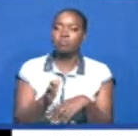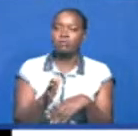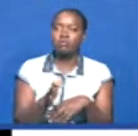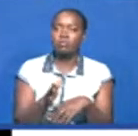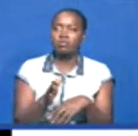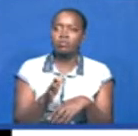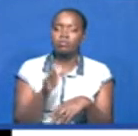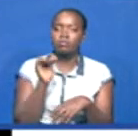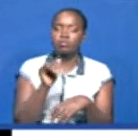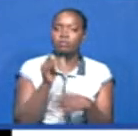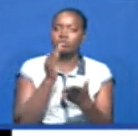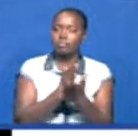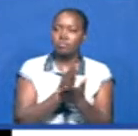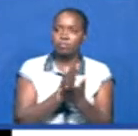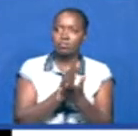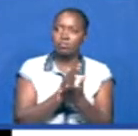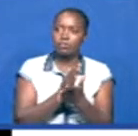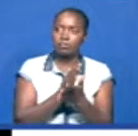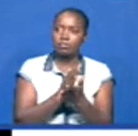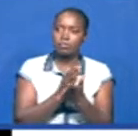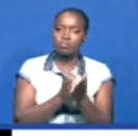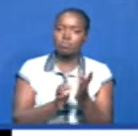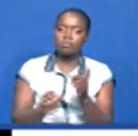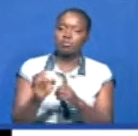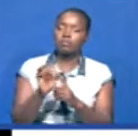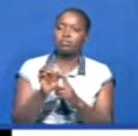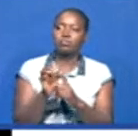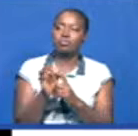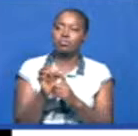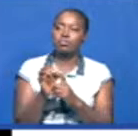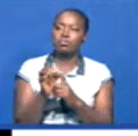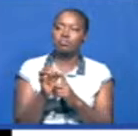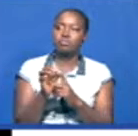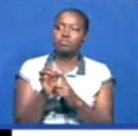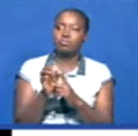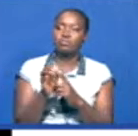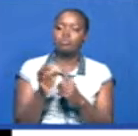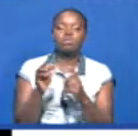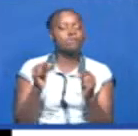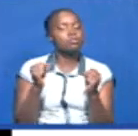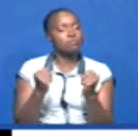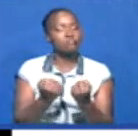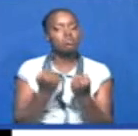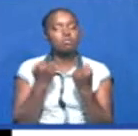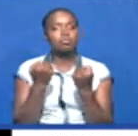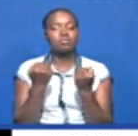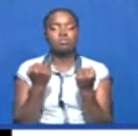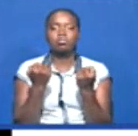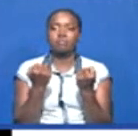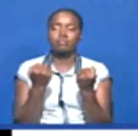that indeed the environment is in safe hands.